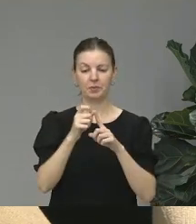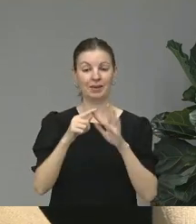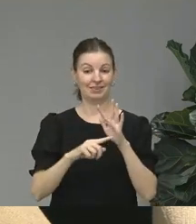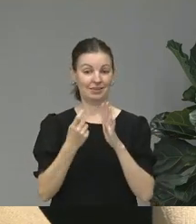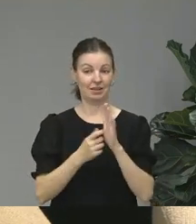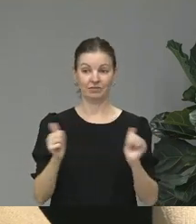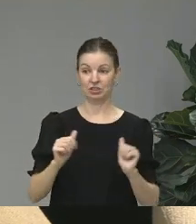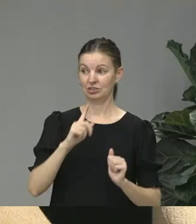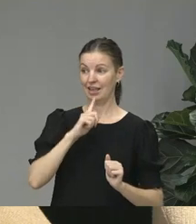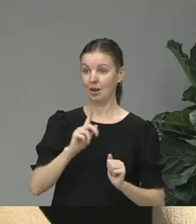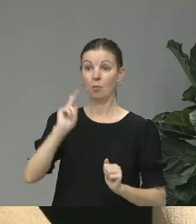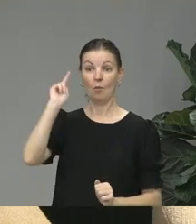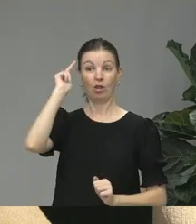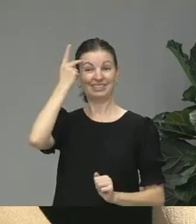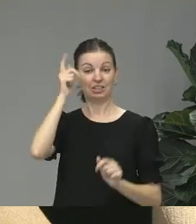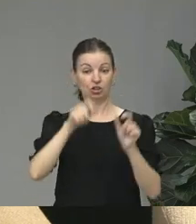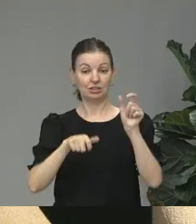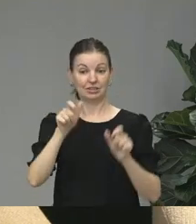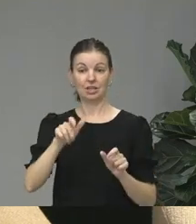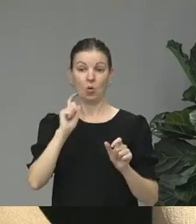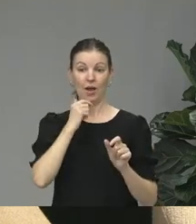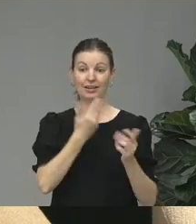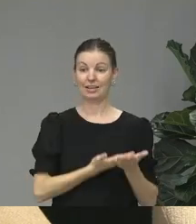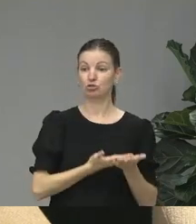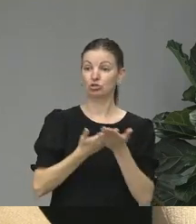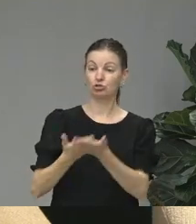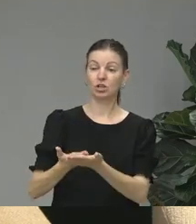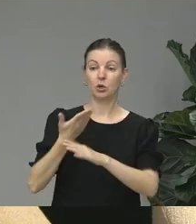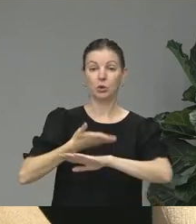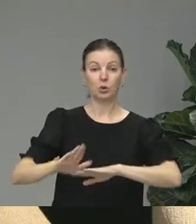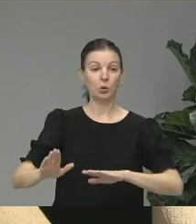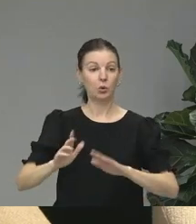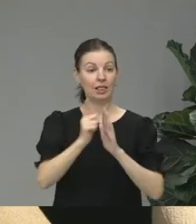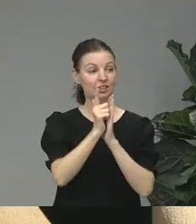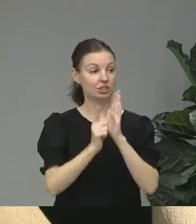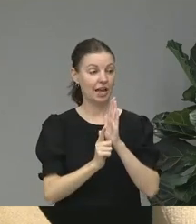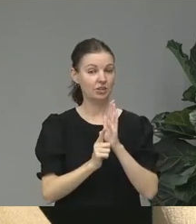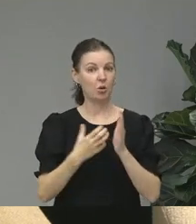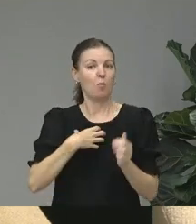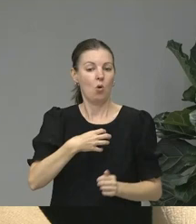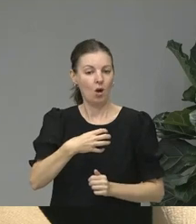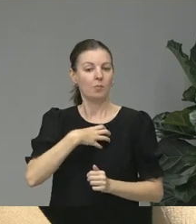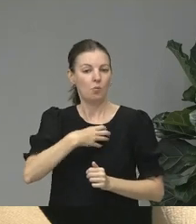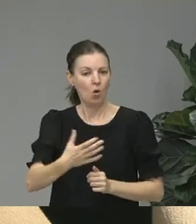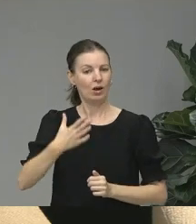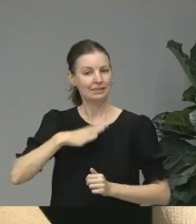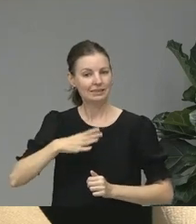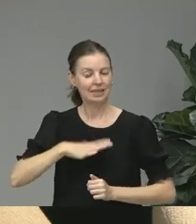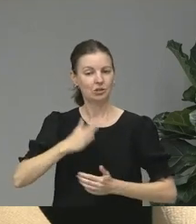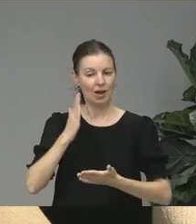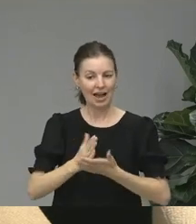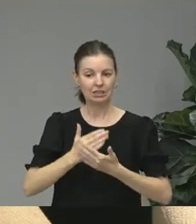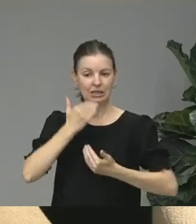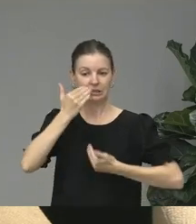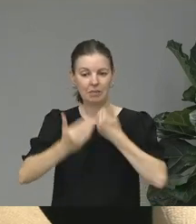for politicians introducing new legislation, there is, you know, increasing practice of having to explain